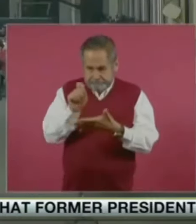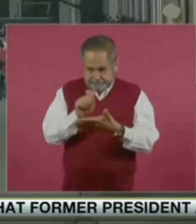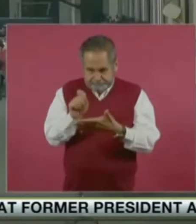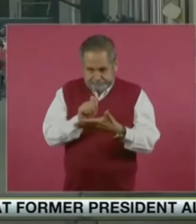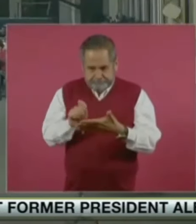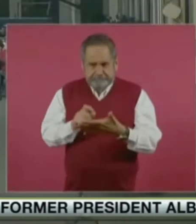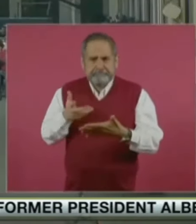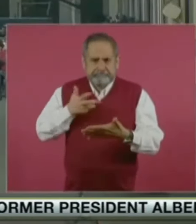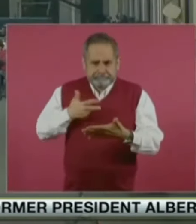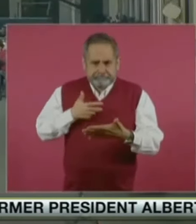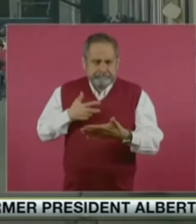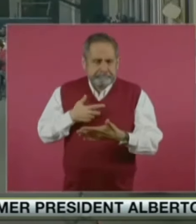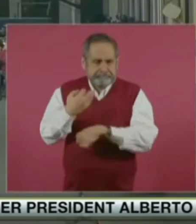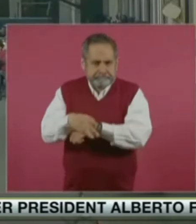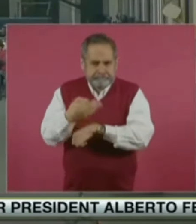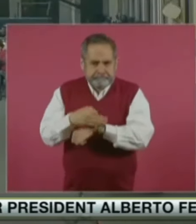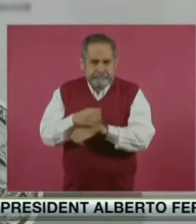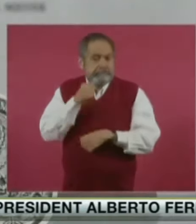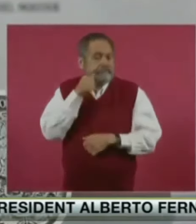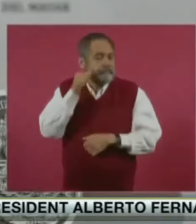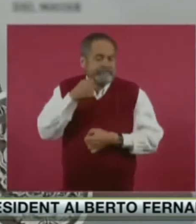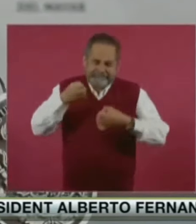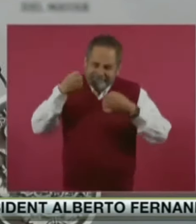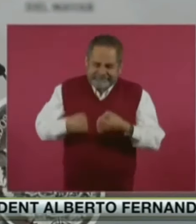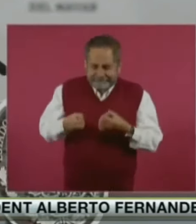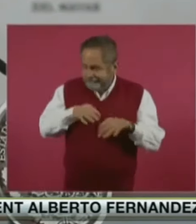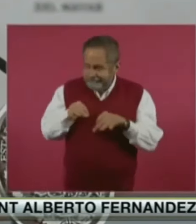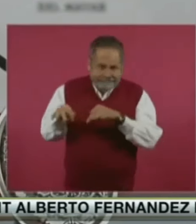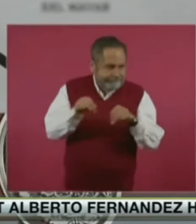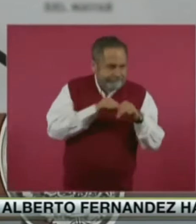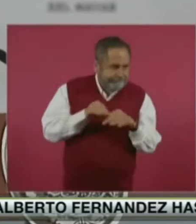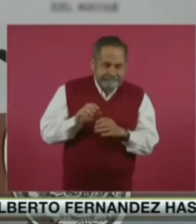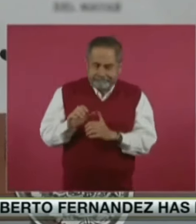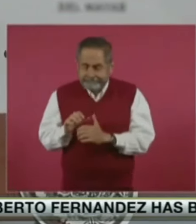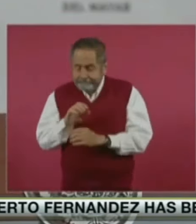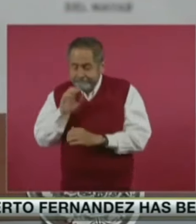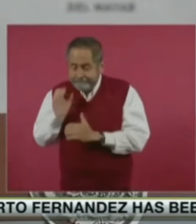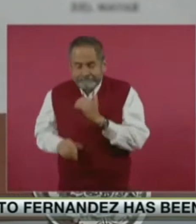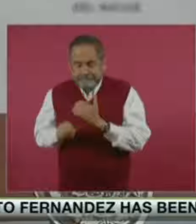that it reaches them and then give it to the board.